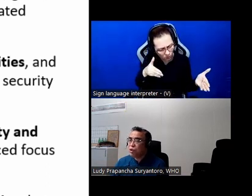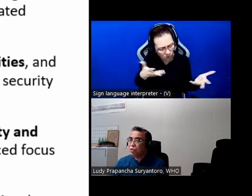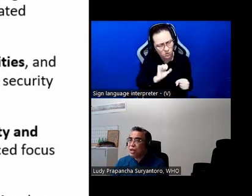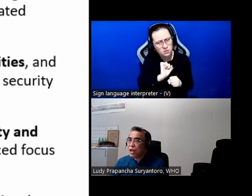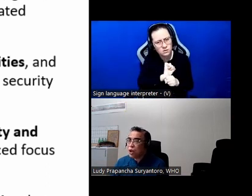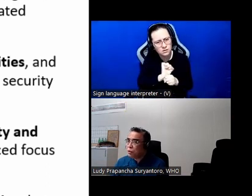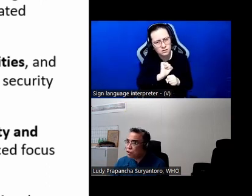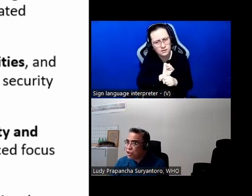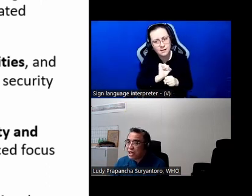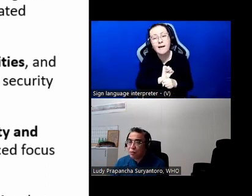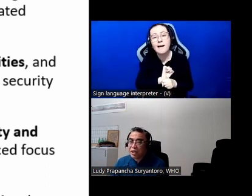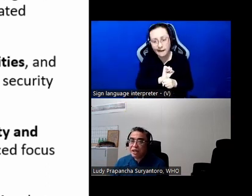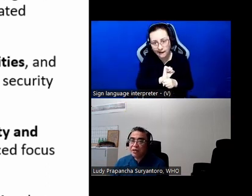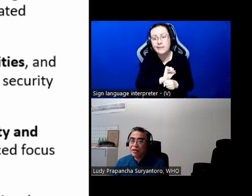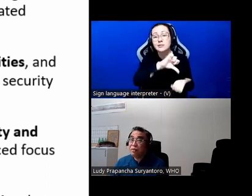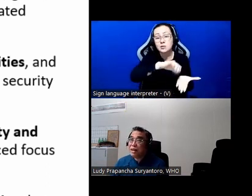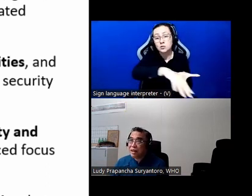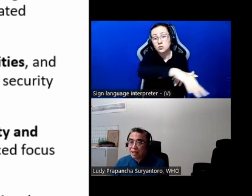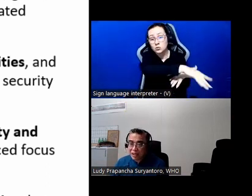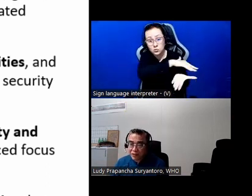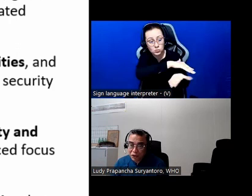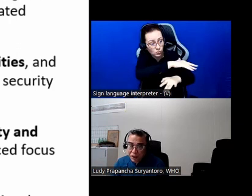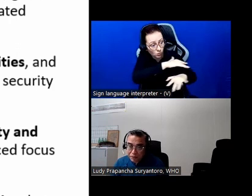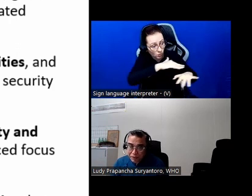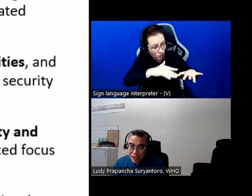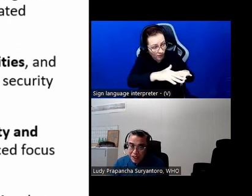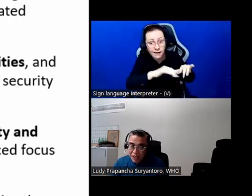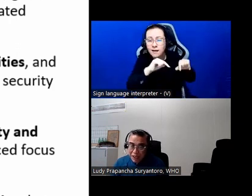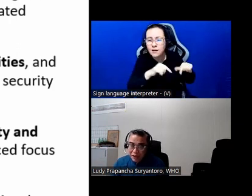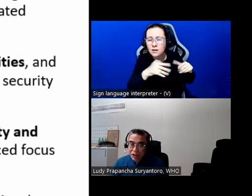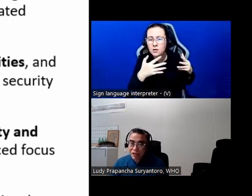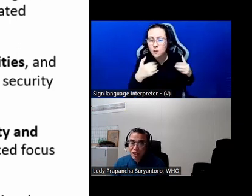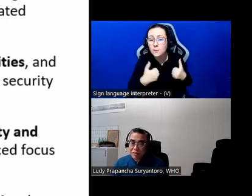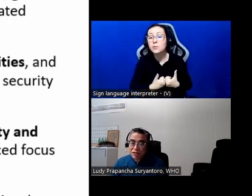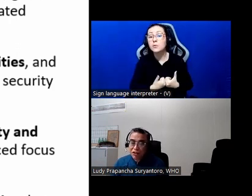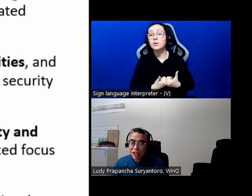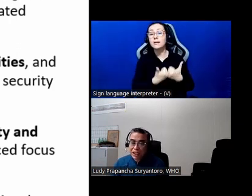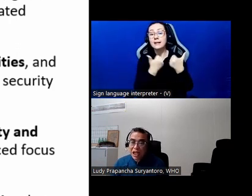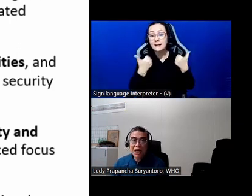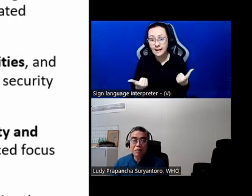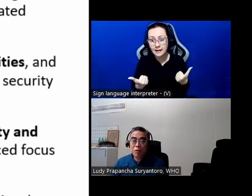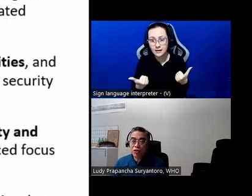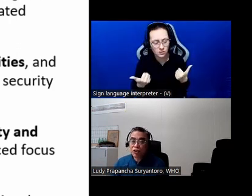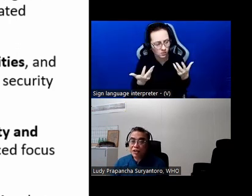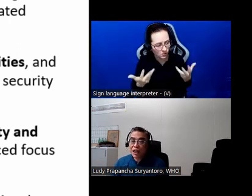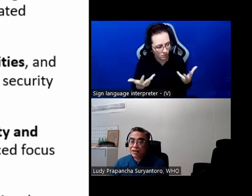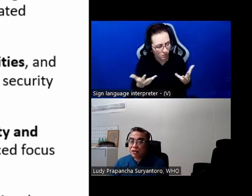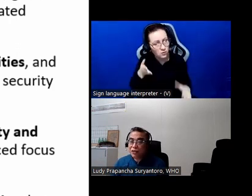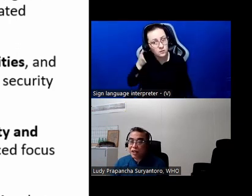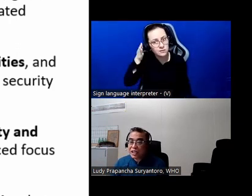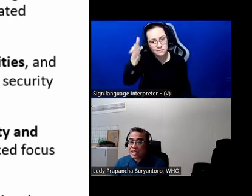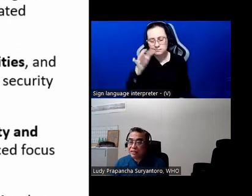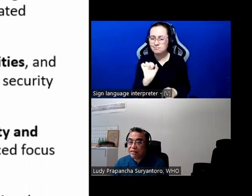it's also an opportunity that we can address better in the future. As you can imagine that the high proportion of the